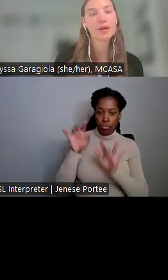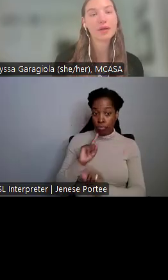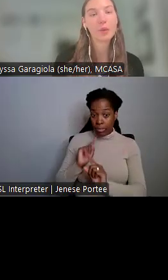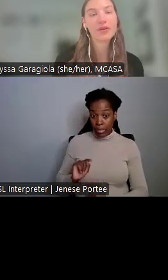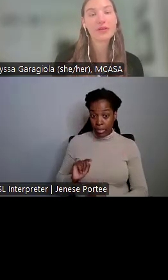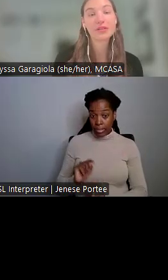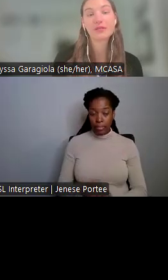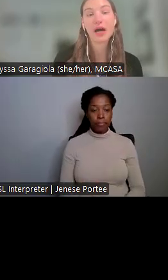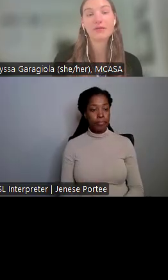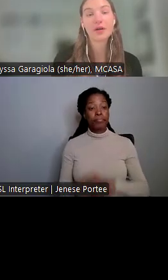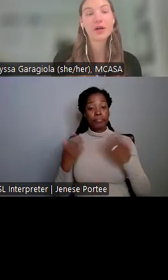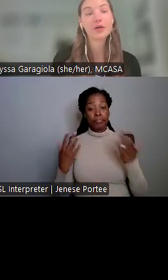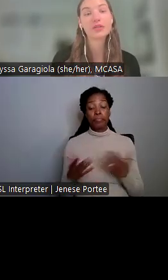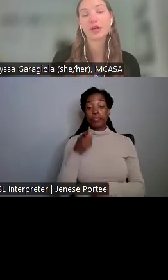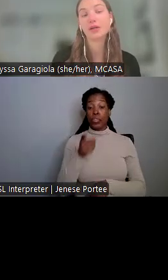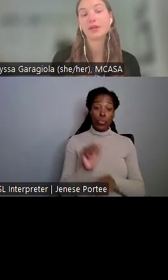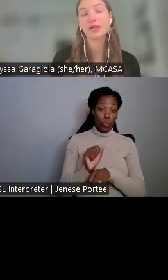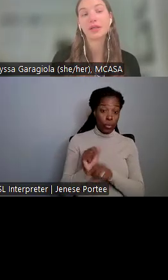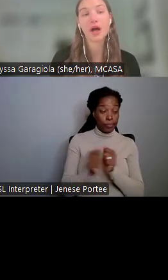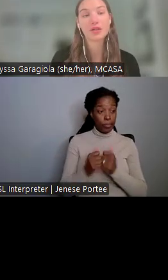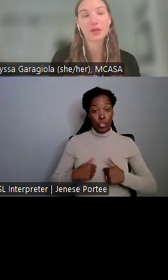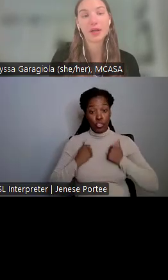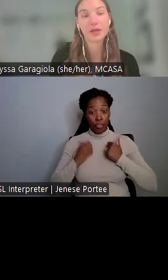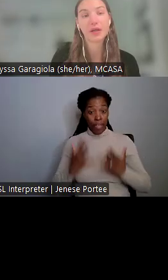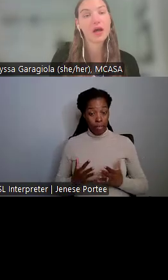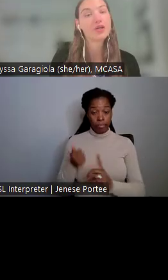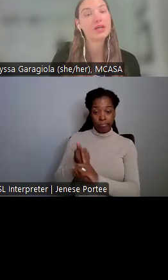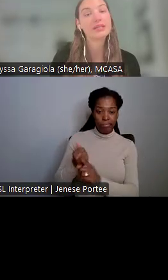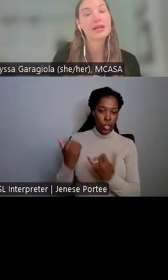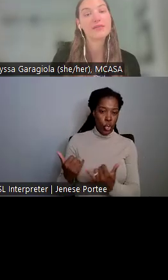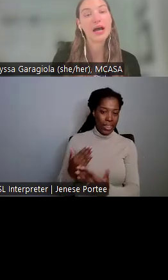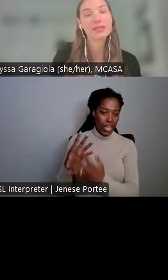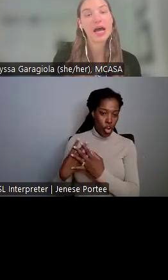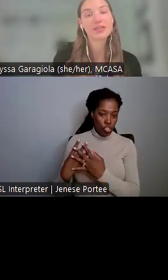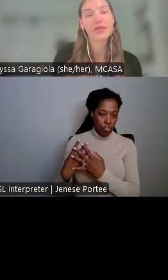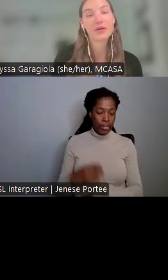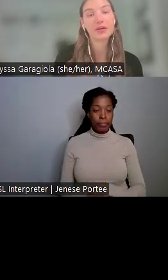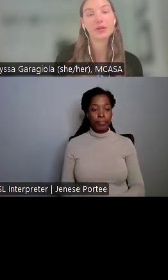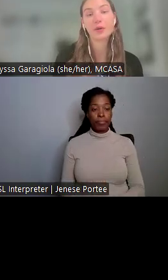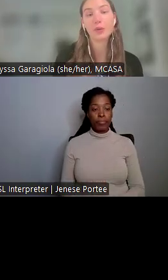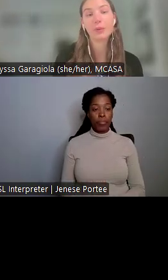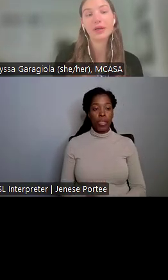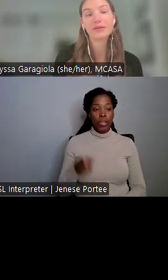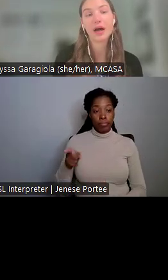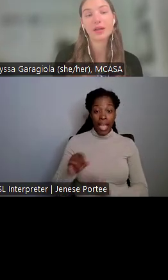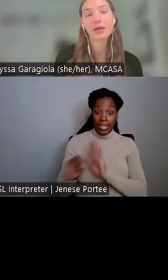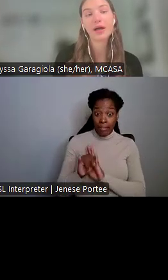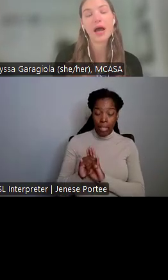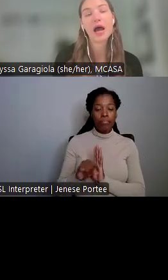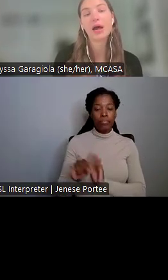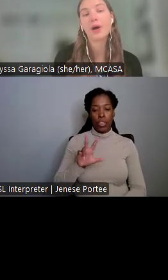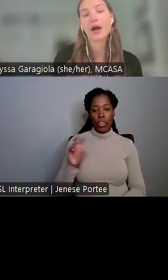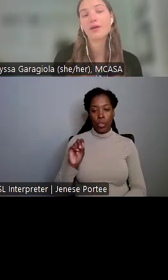are working with a survivor who is currently incarcerated. She identifies as a 30-year-old woman of